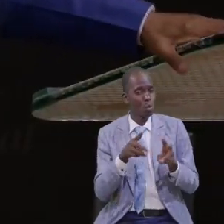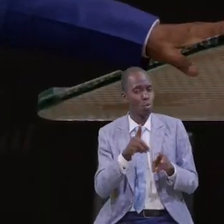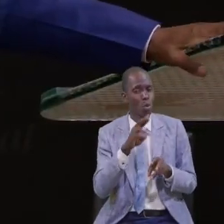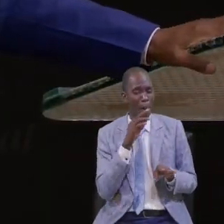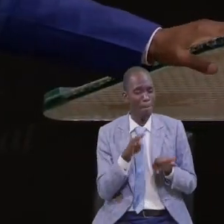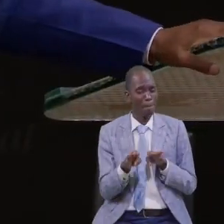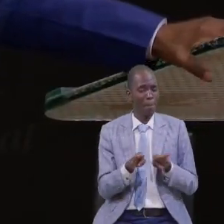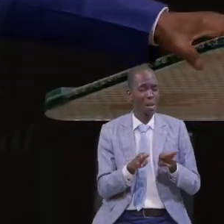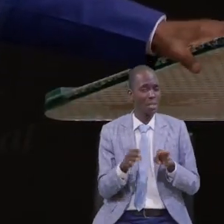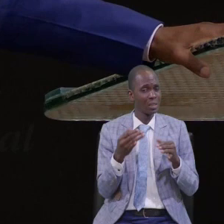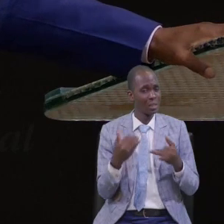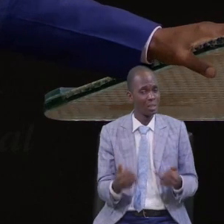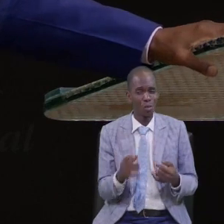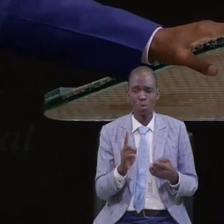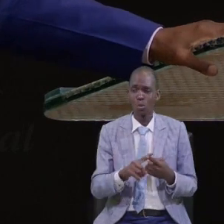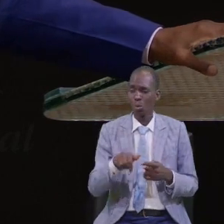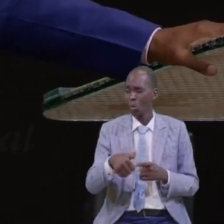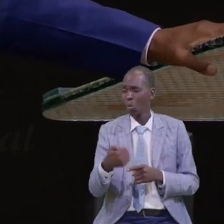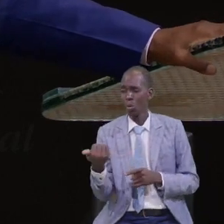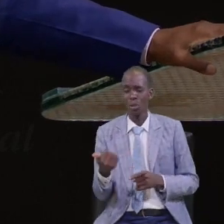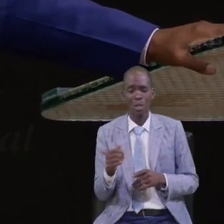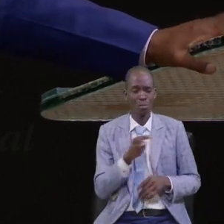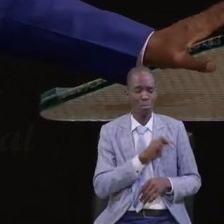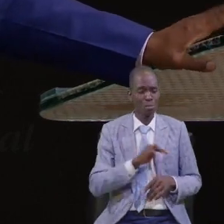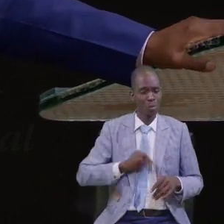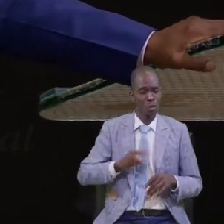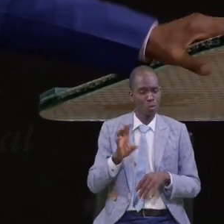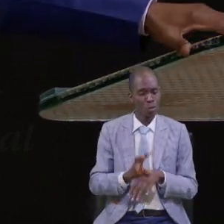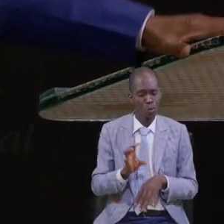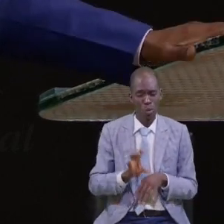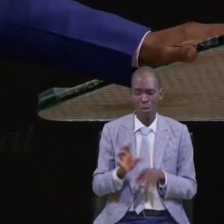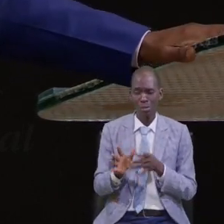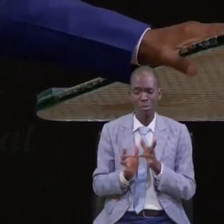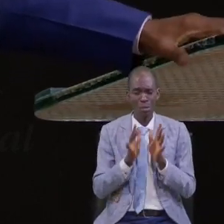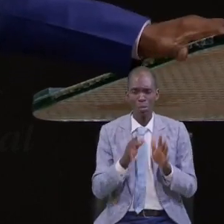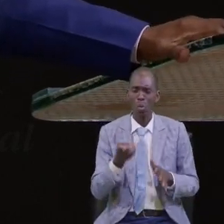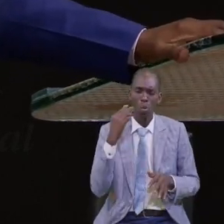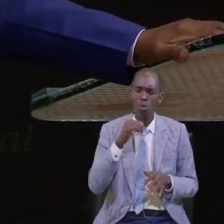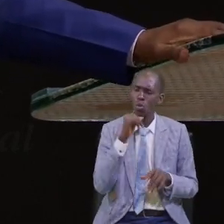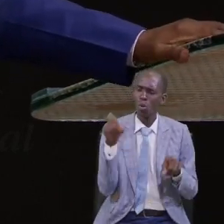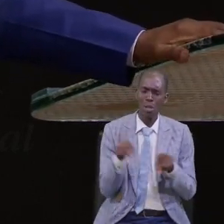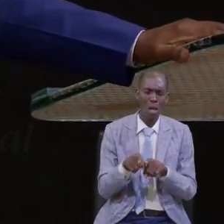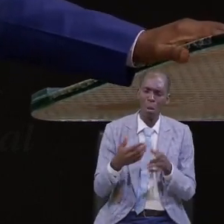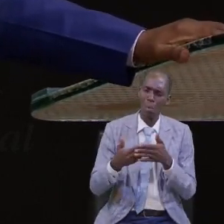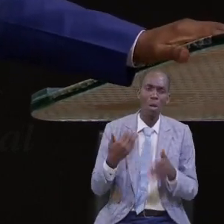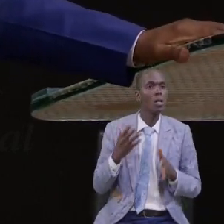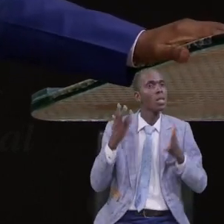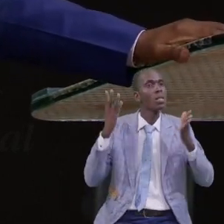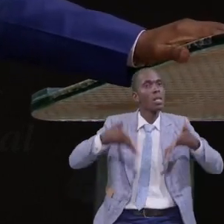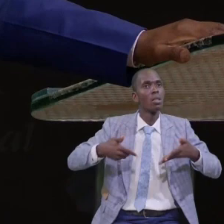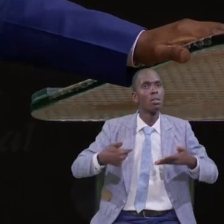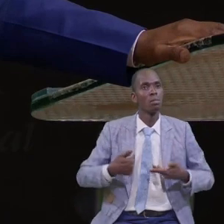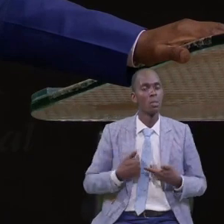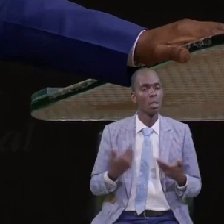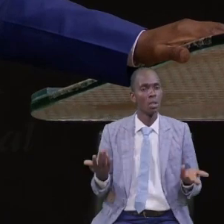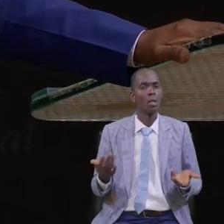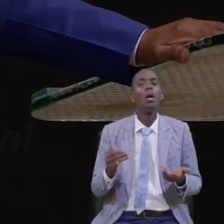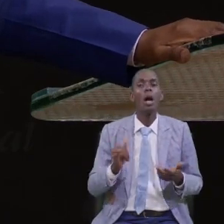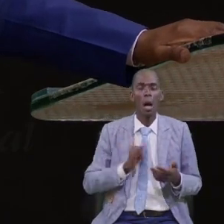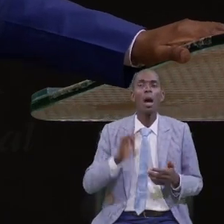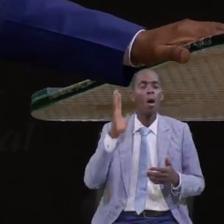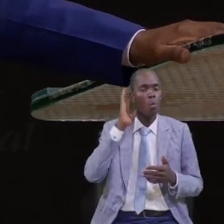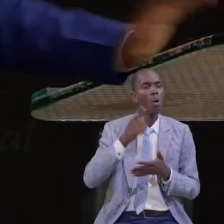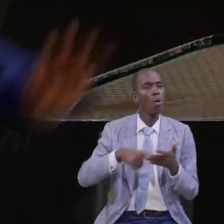behaving now to the body of Christ, to the people of God, you are not like this before. Leave me alone. I'll make it good